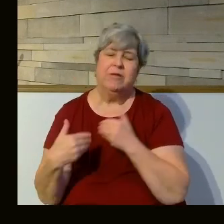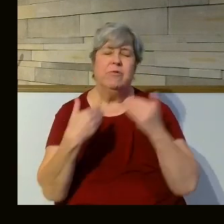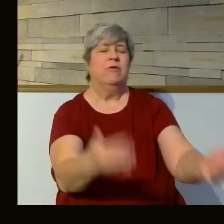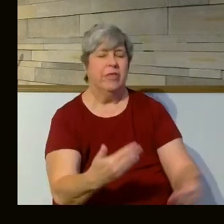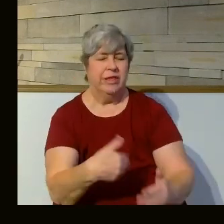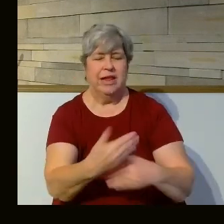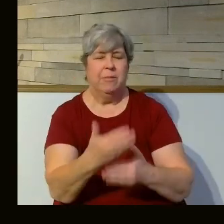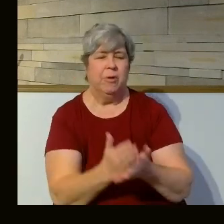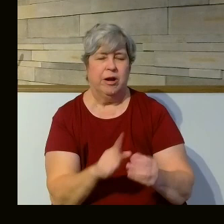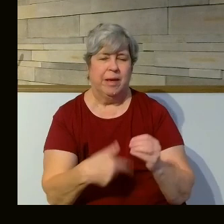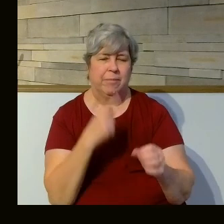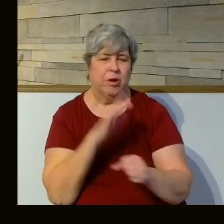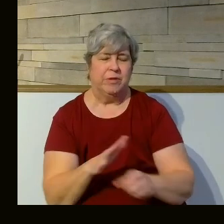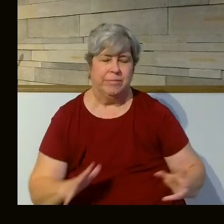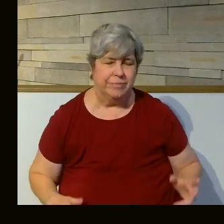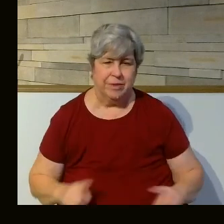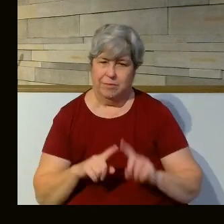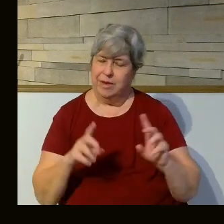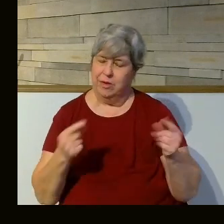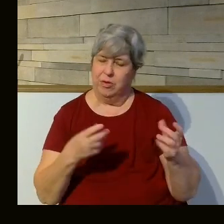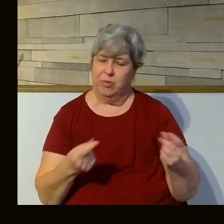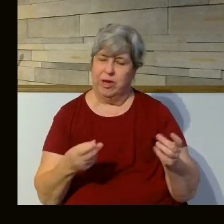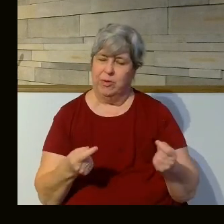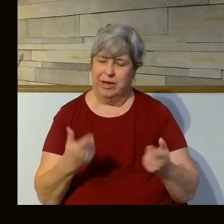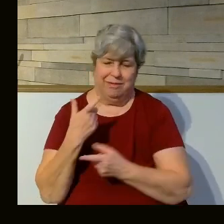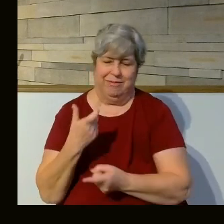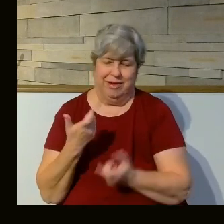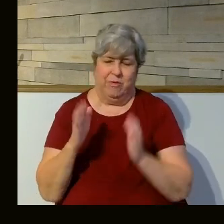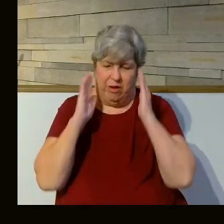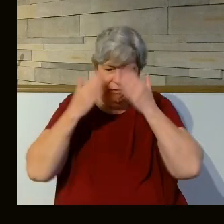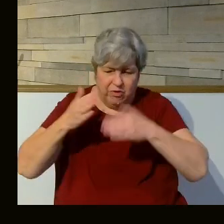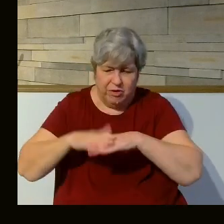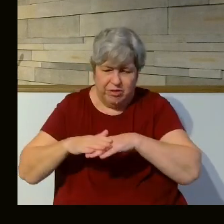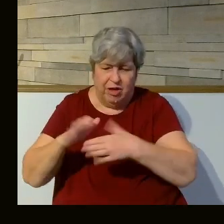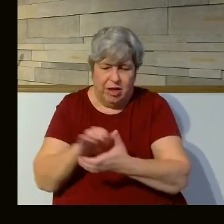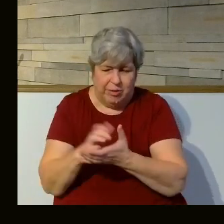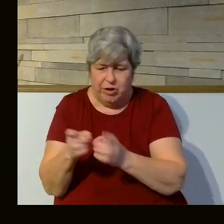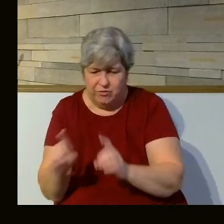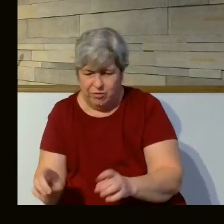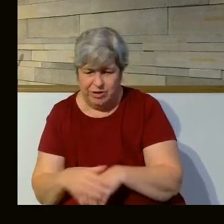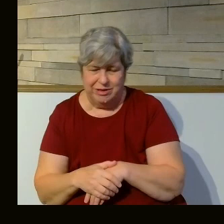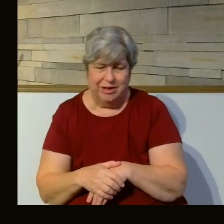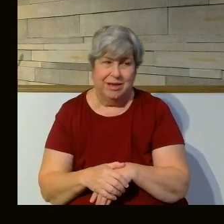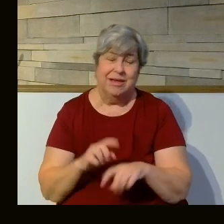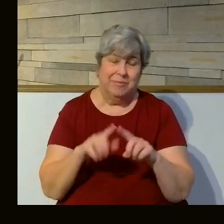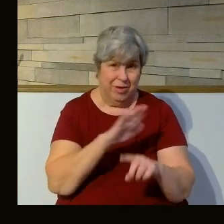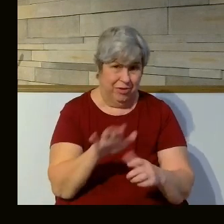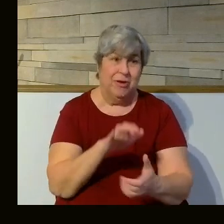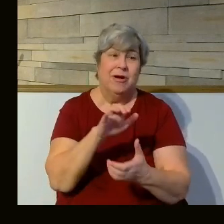the next section about oaths, all right? But only quickly there because, you know, your marriage ceremony was about an oath, wasn't it?